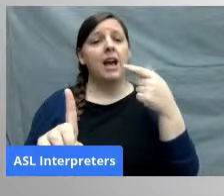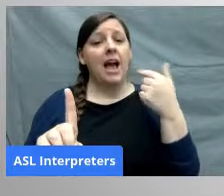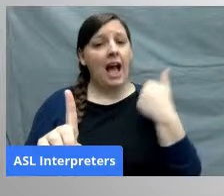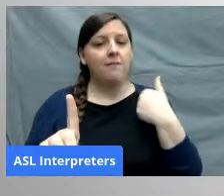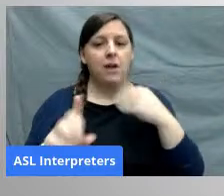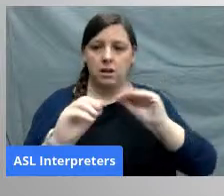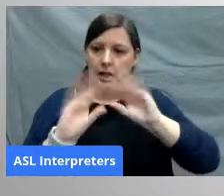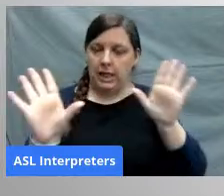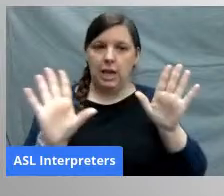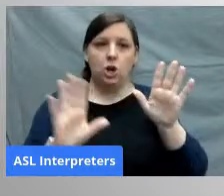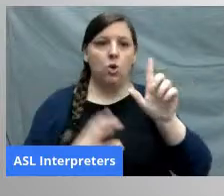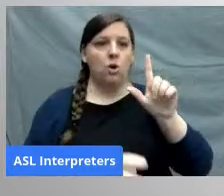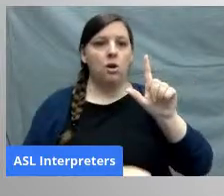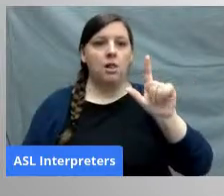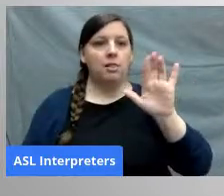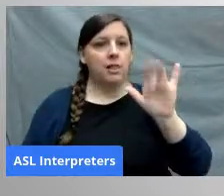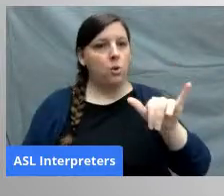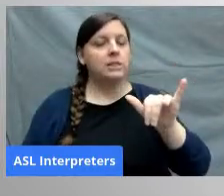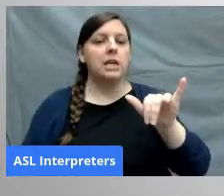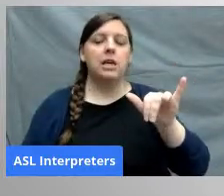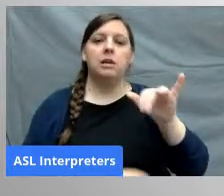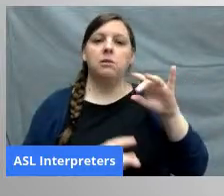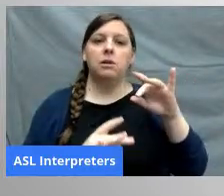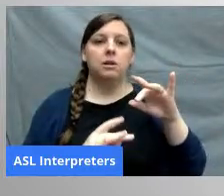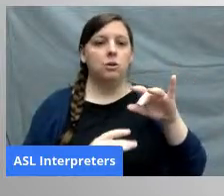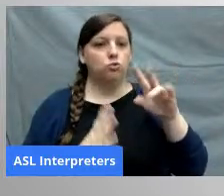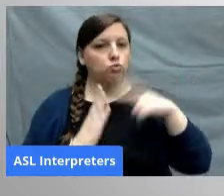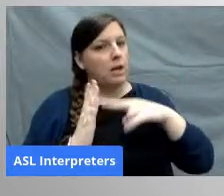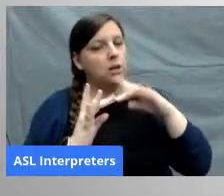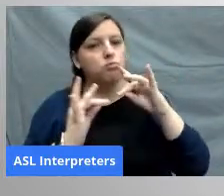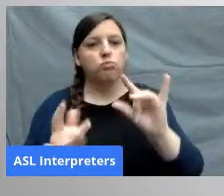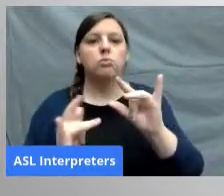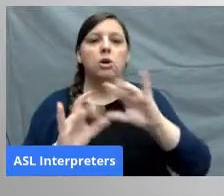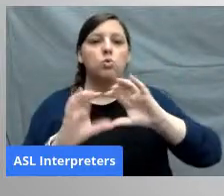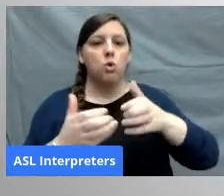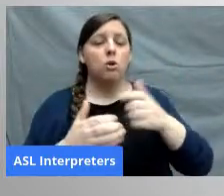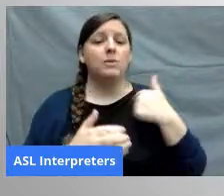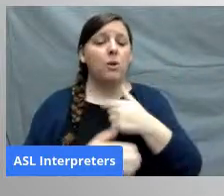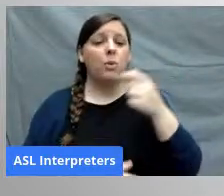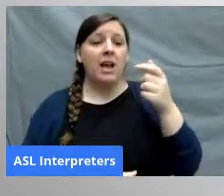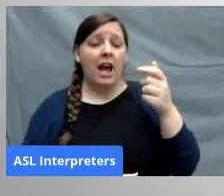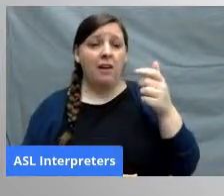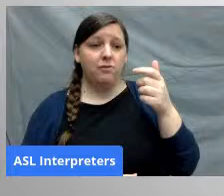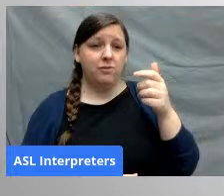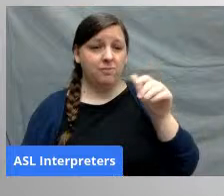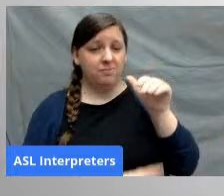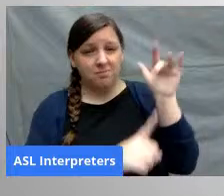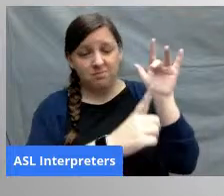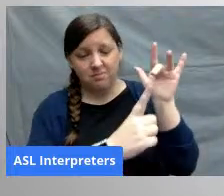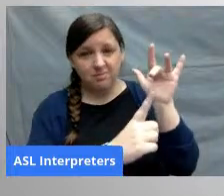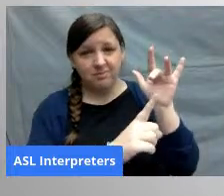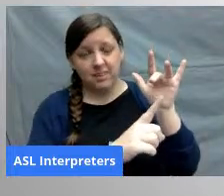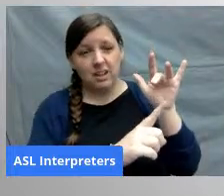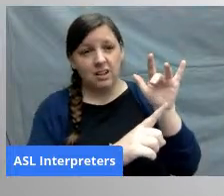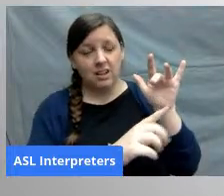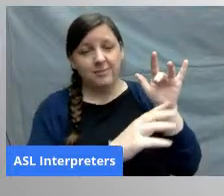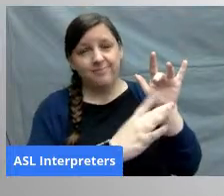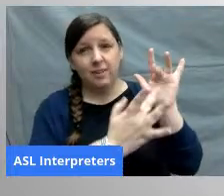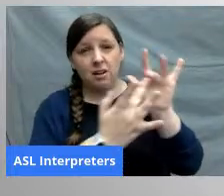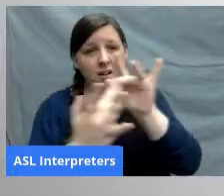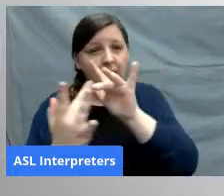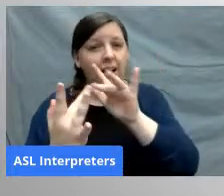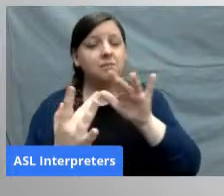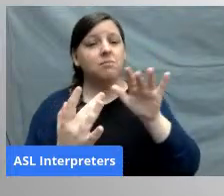we engage community groups and nonprofits that wish to work with our kids. They have